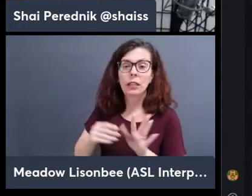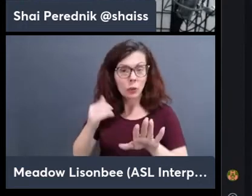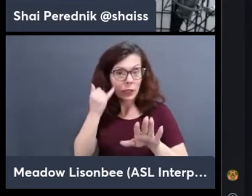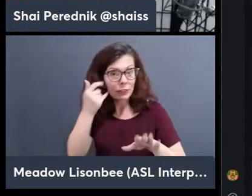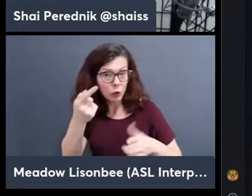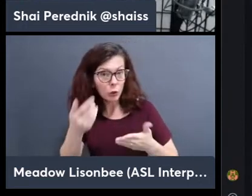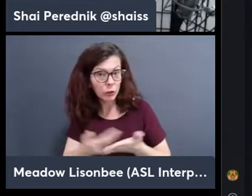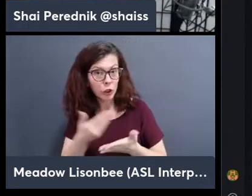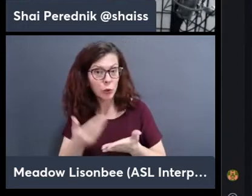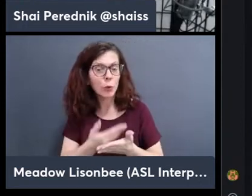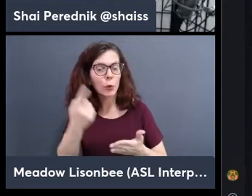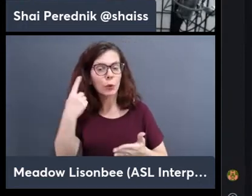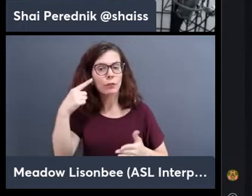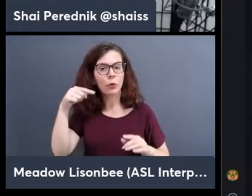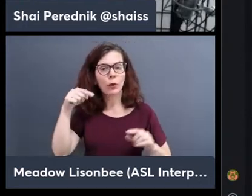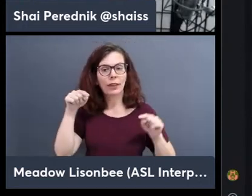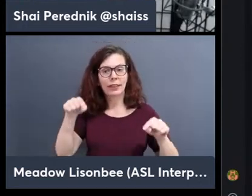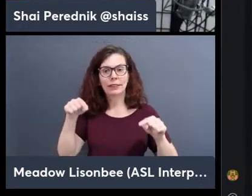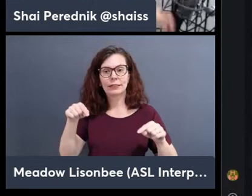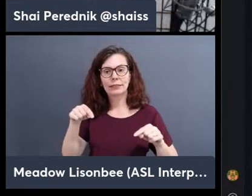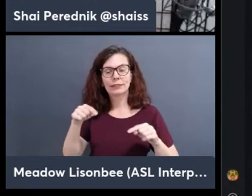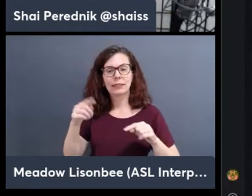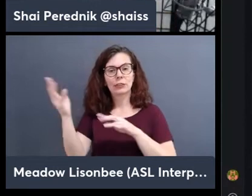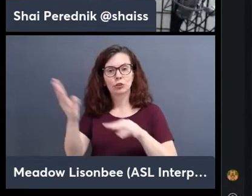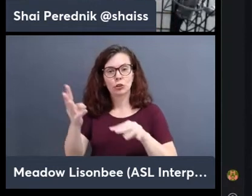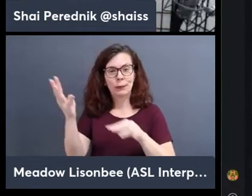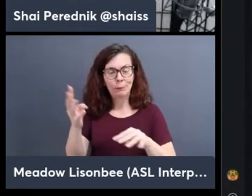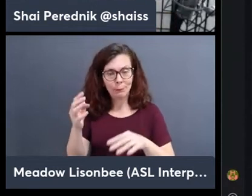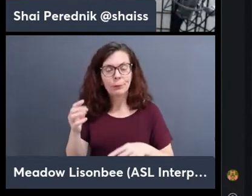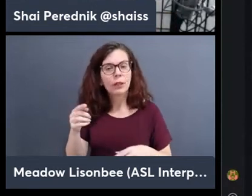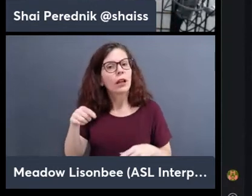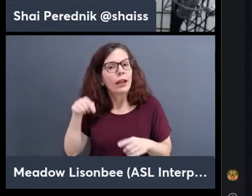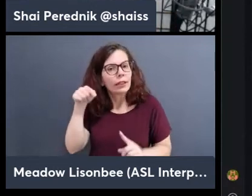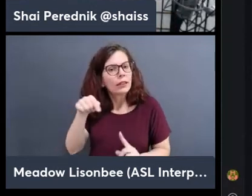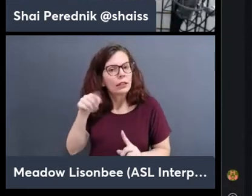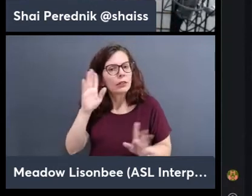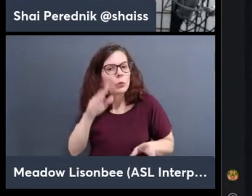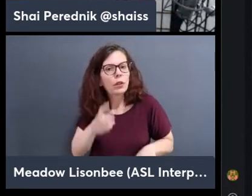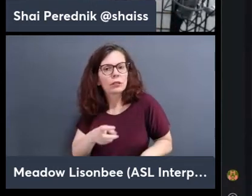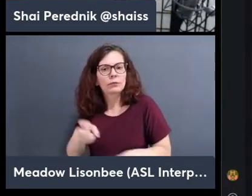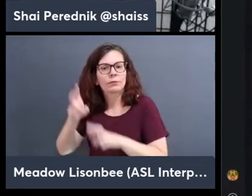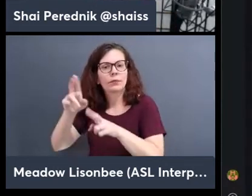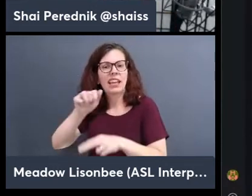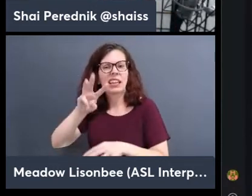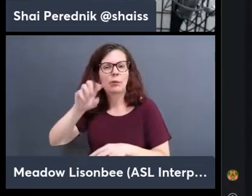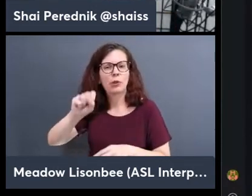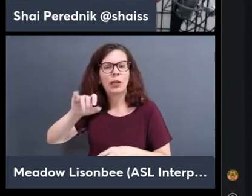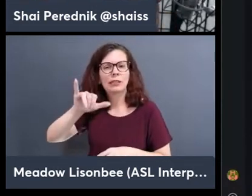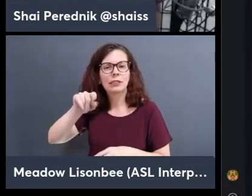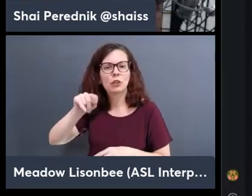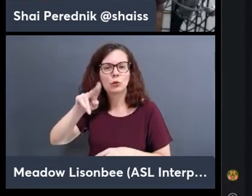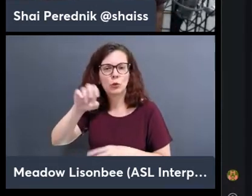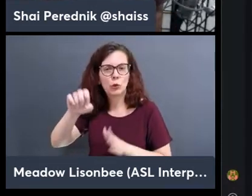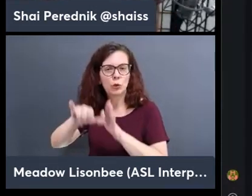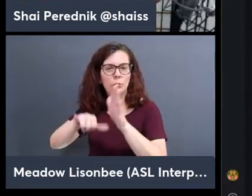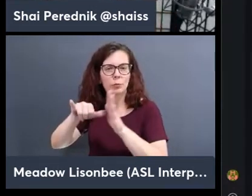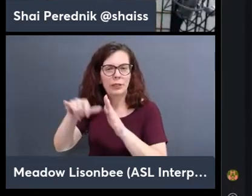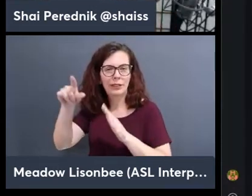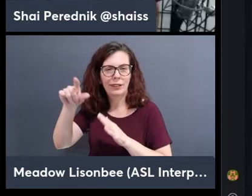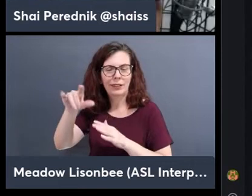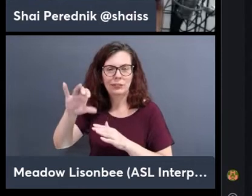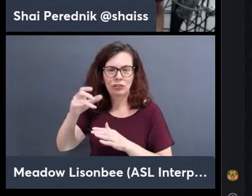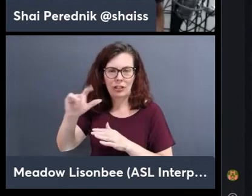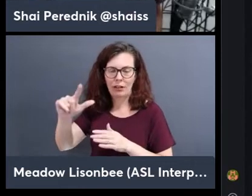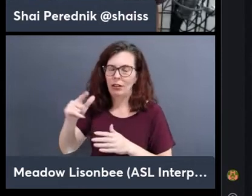new to this stream, this is going to go on AWS's YouTube channel. I know we've covered so much